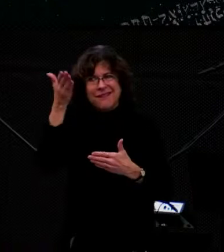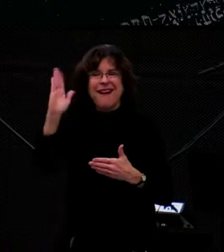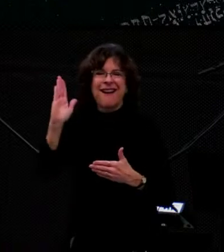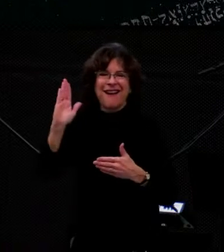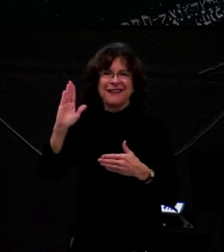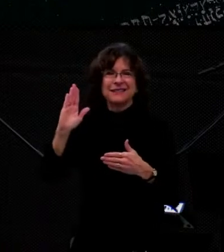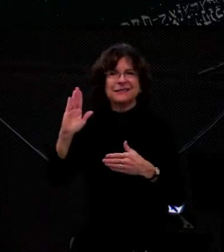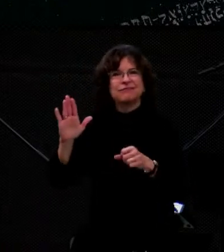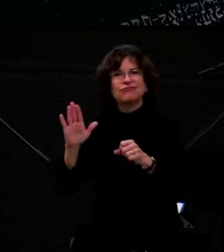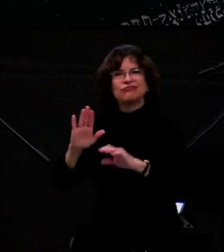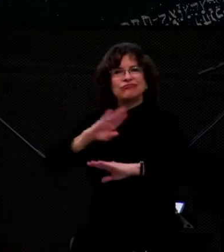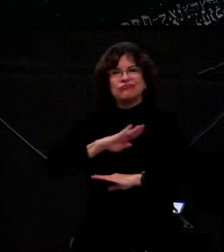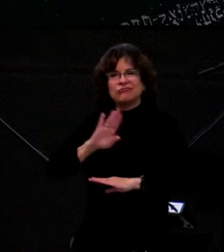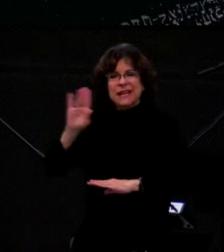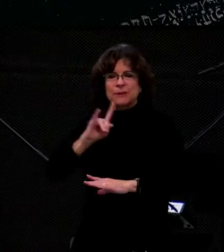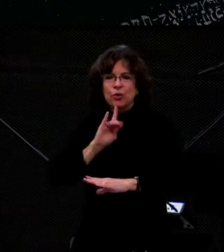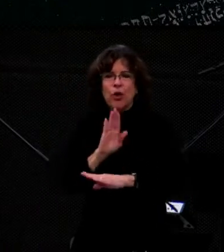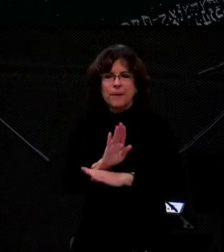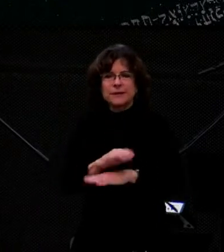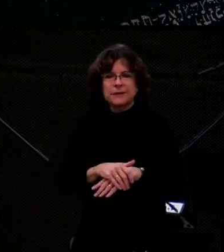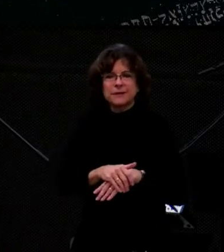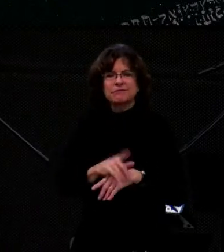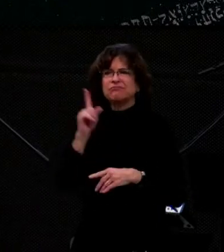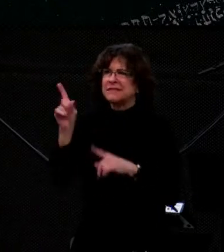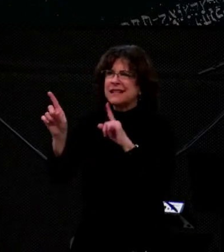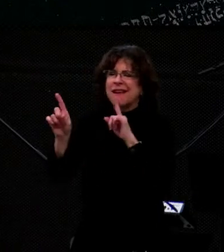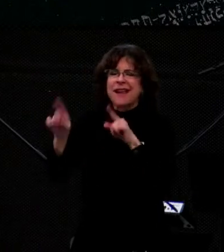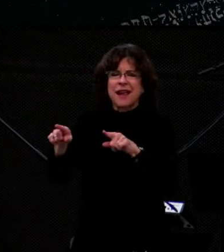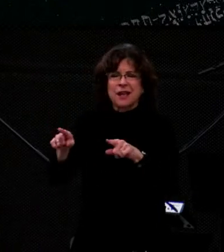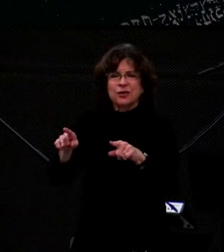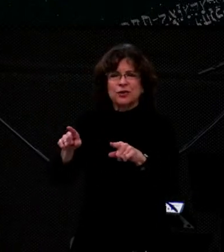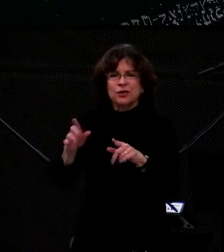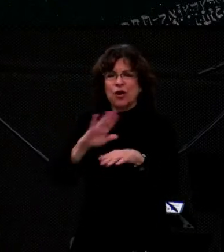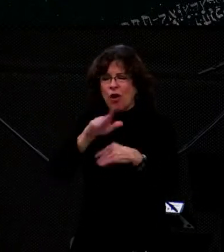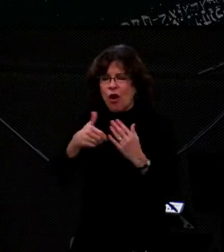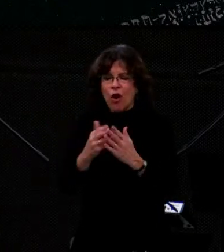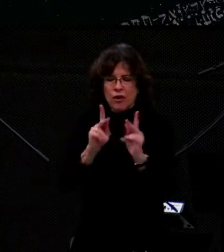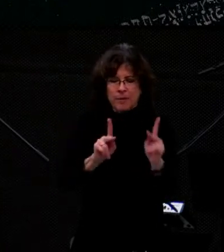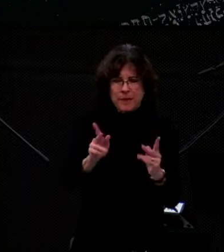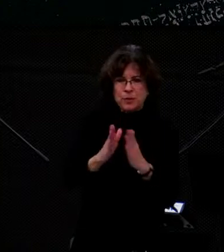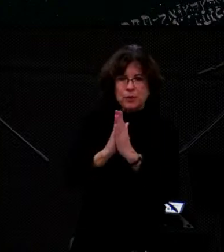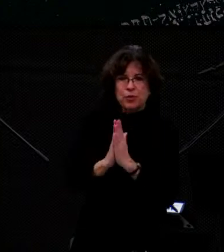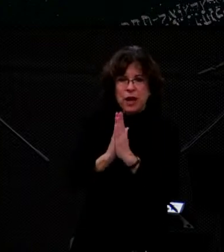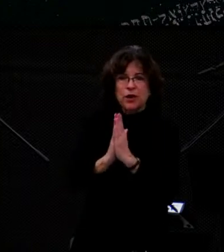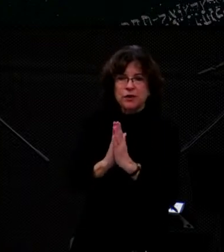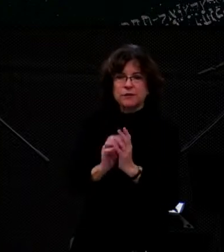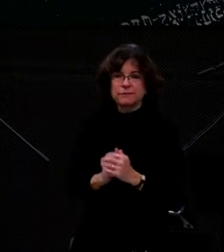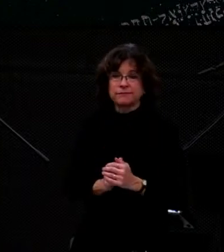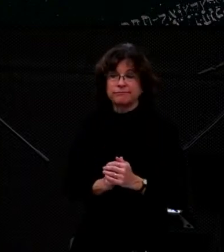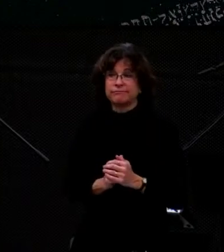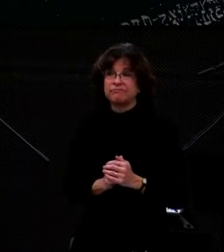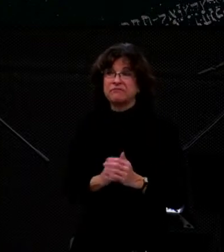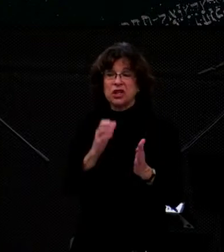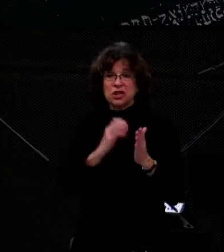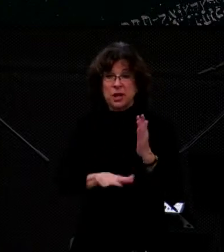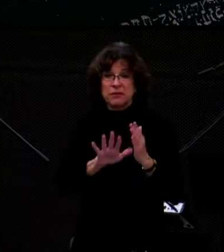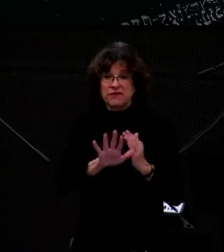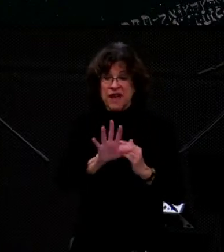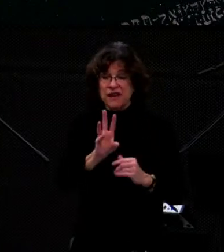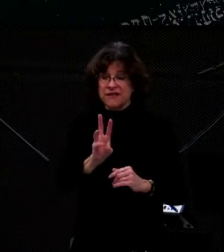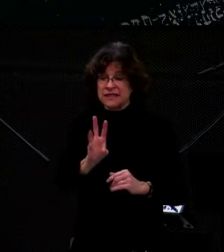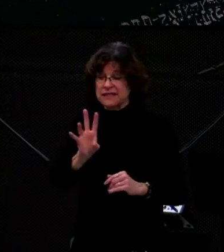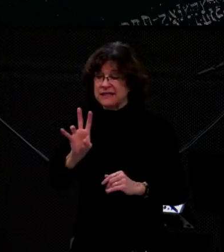his promises and answering the prayers of his people for deliverance. See, chapters 5, 6, and 7 of Esther,